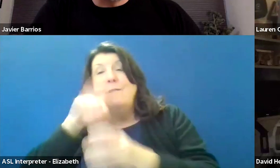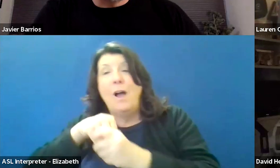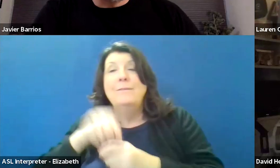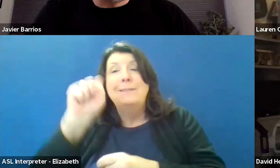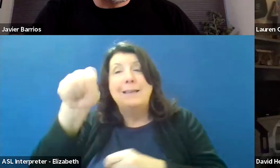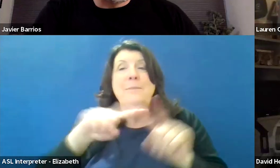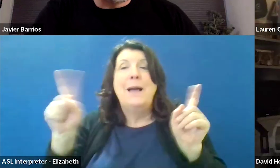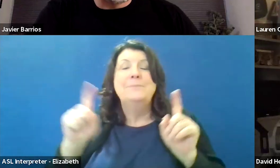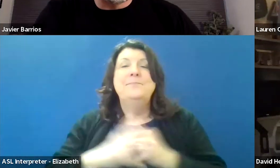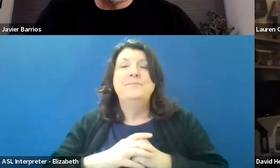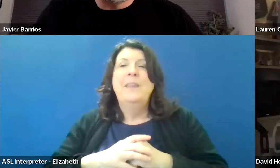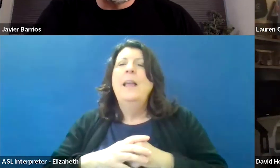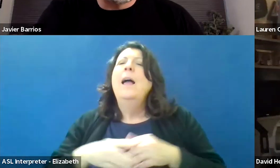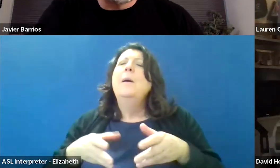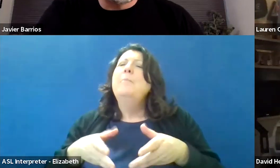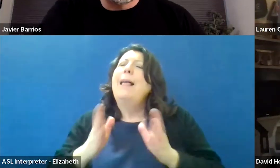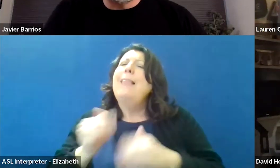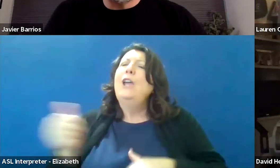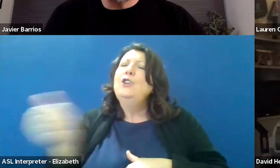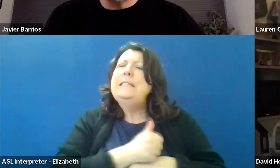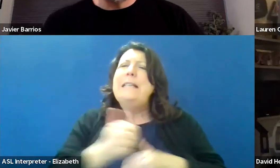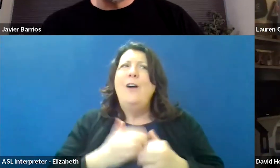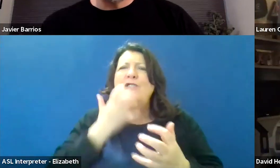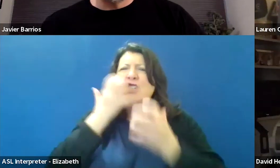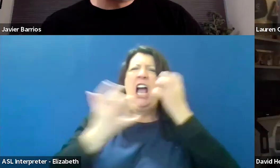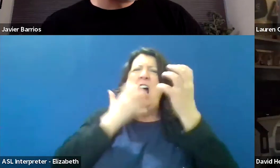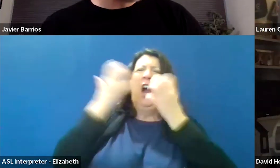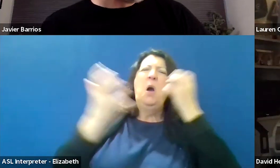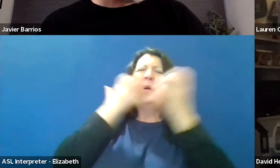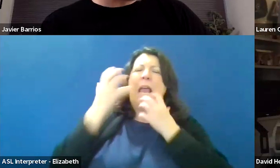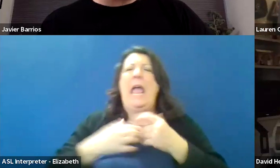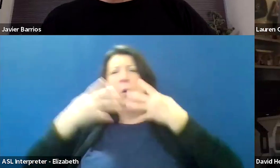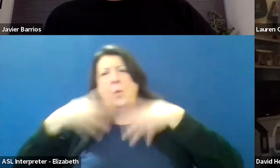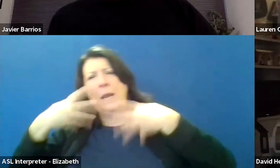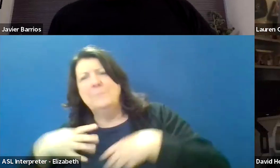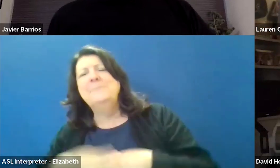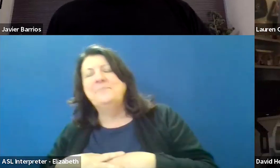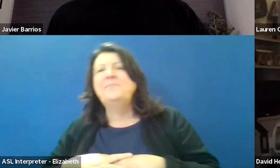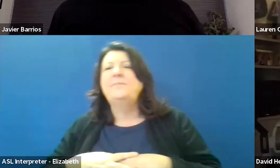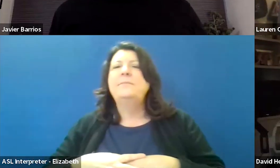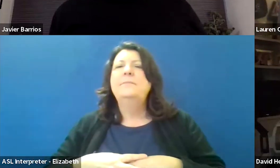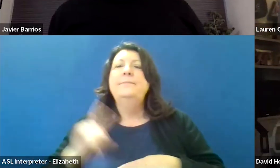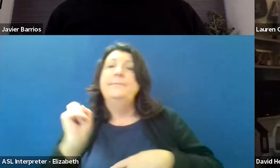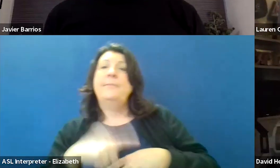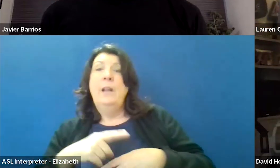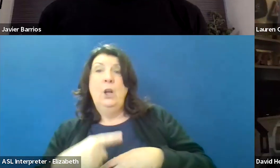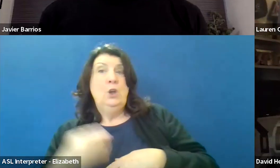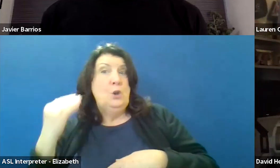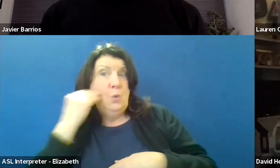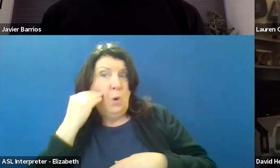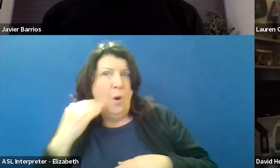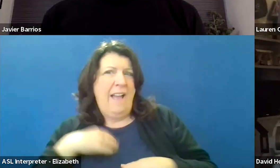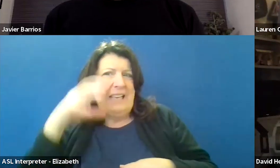like give yourself the latitude to shout and weep a little bit. You know, it's all right. Do you know or like have a guess like how